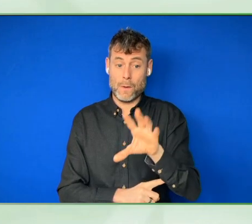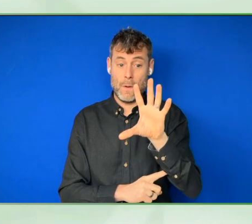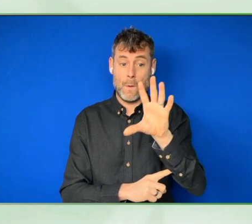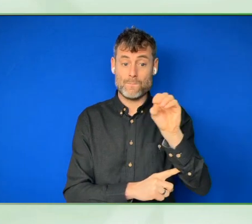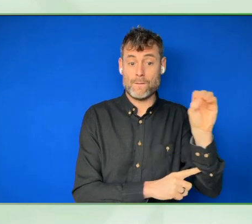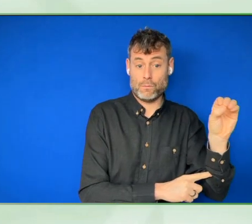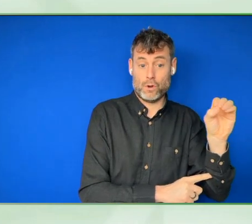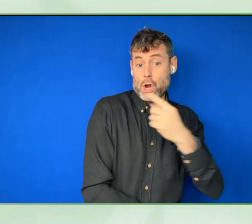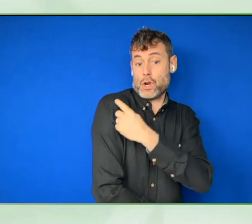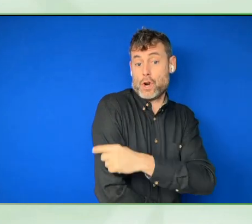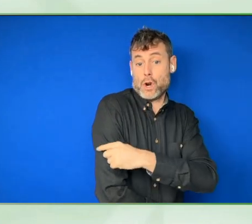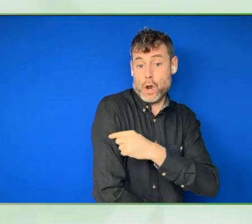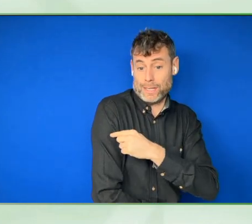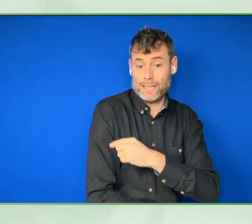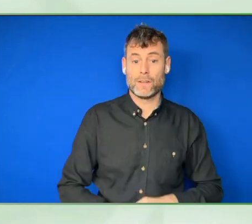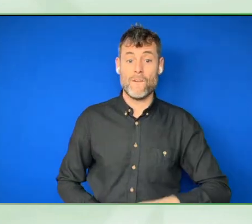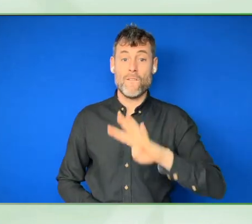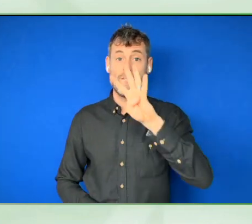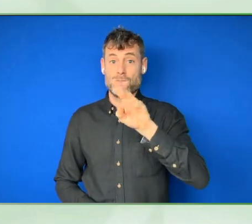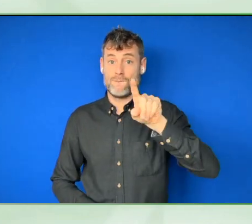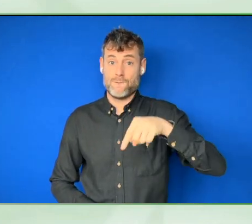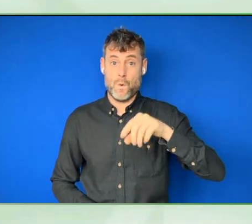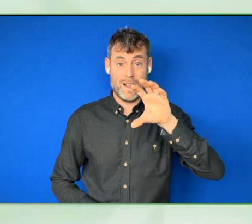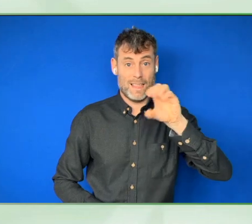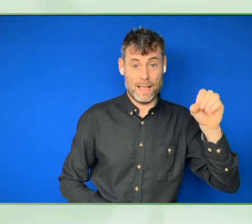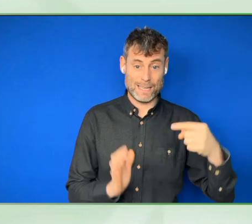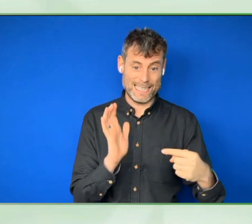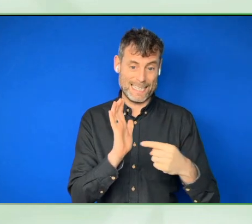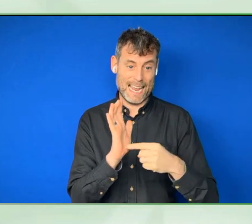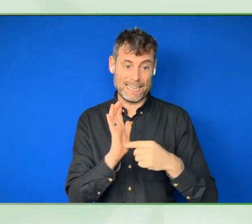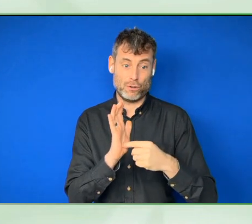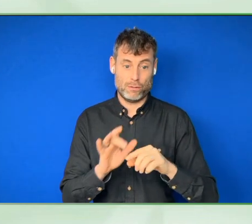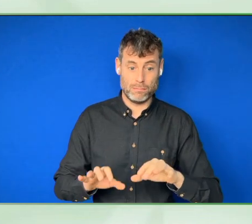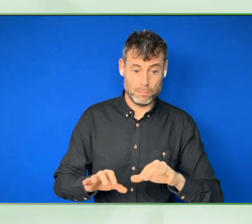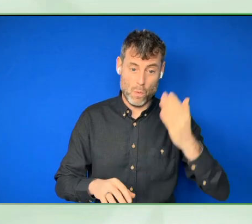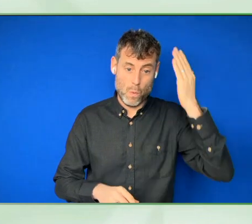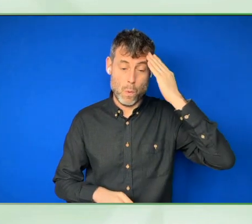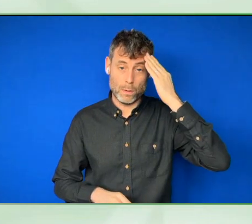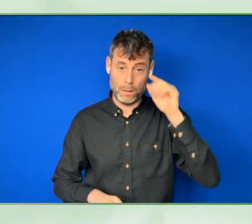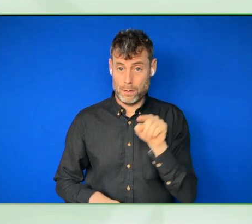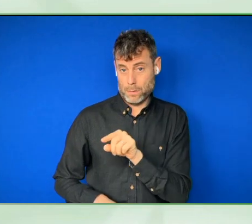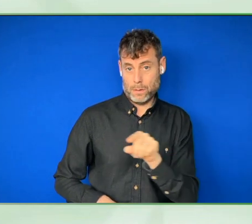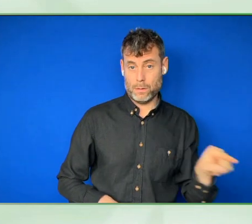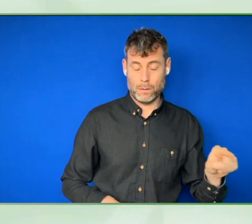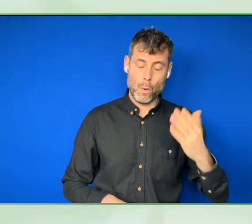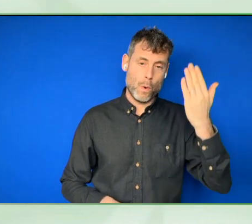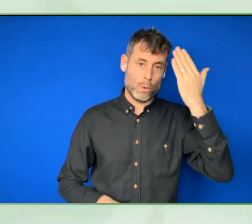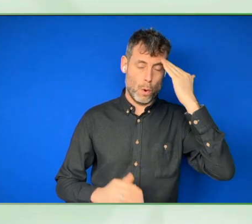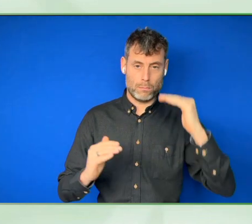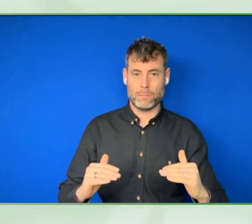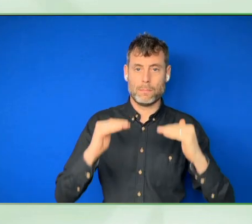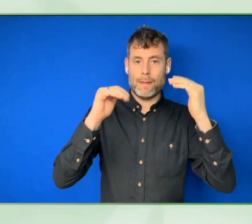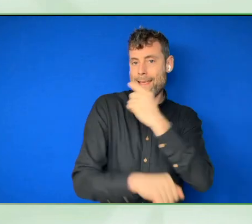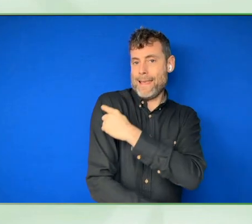are all deployed at all levels of healthcare, teaching, district, sub-district. Only rural health center